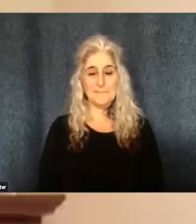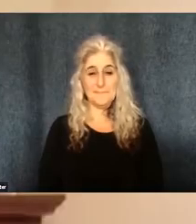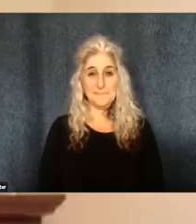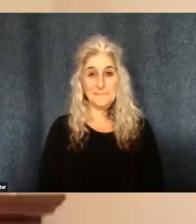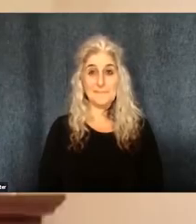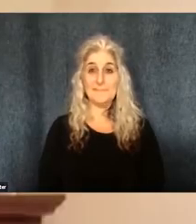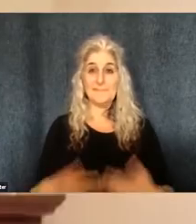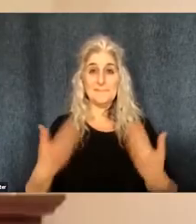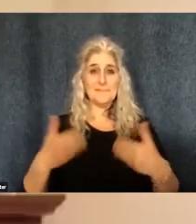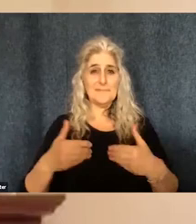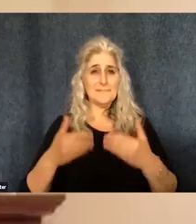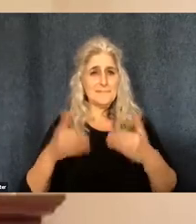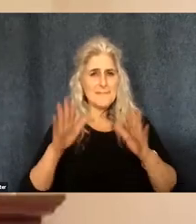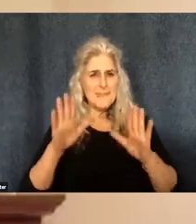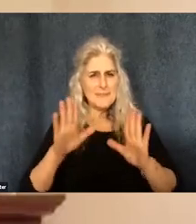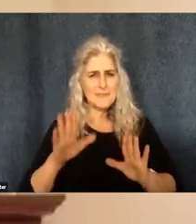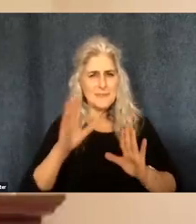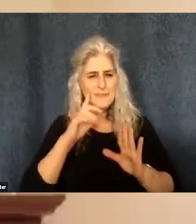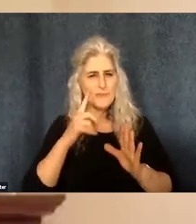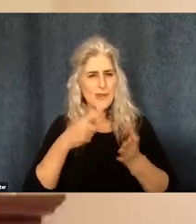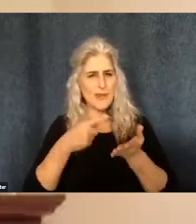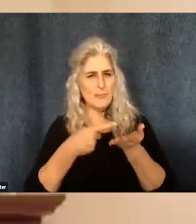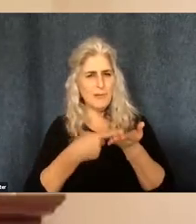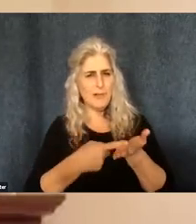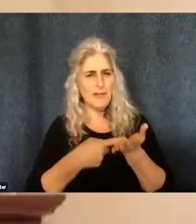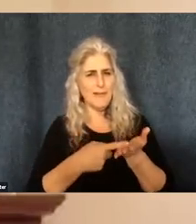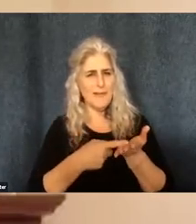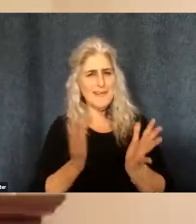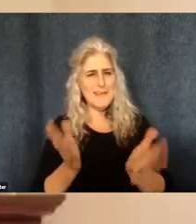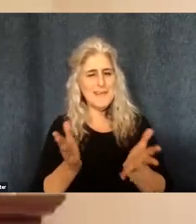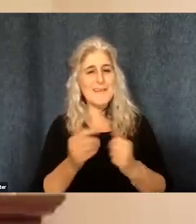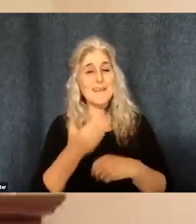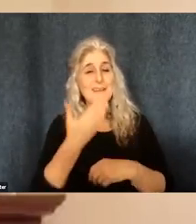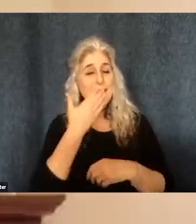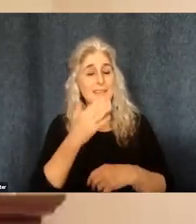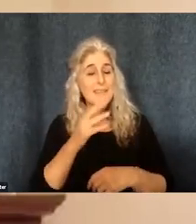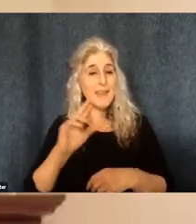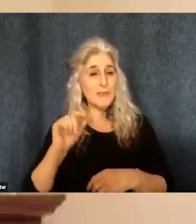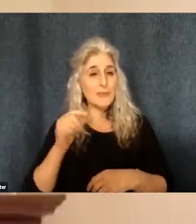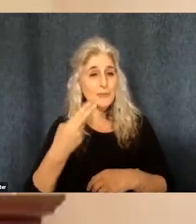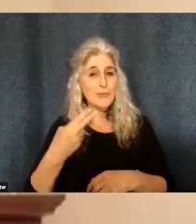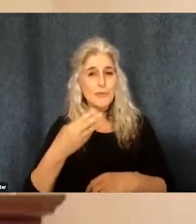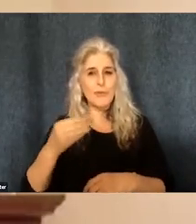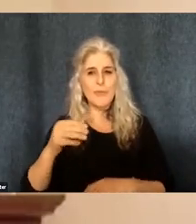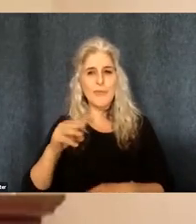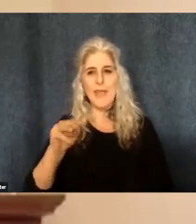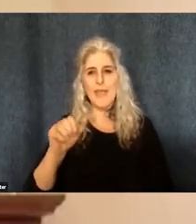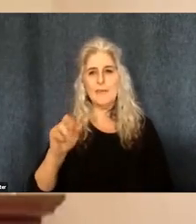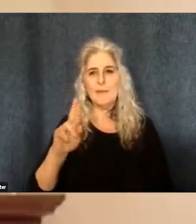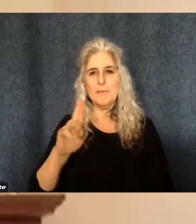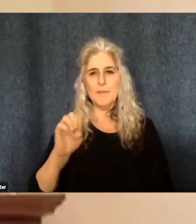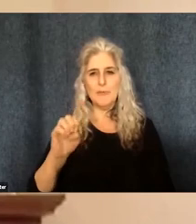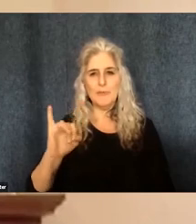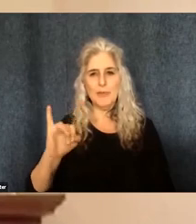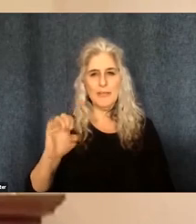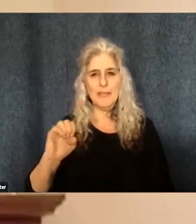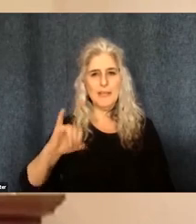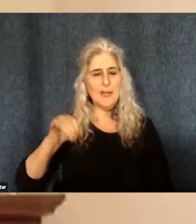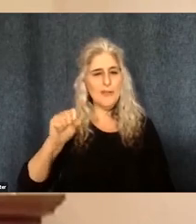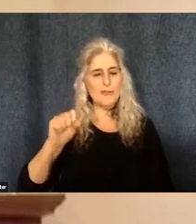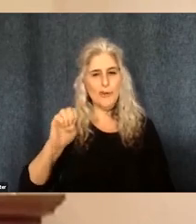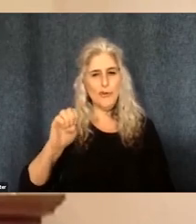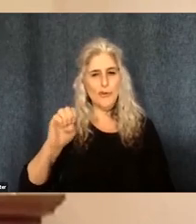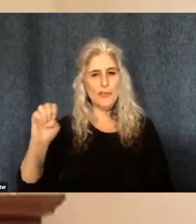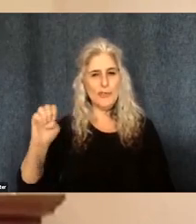That was an incredible conversation. And many thanks to Ruth and Marie-Josèe for being a part of today's conference. I